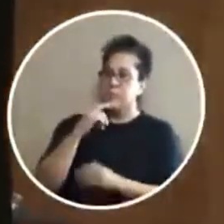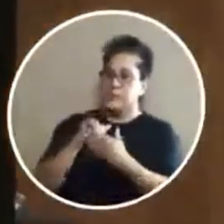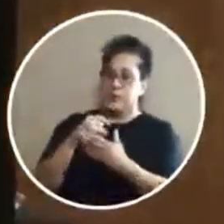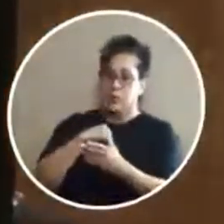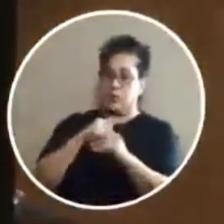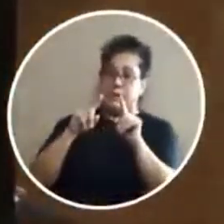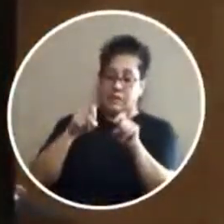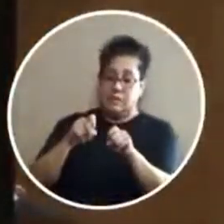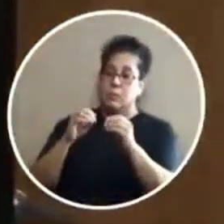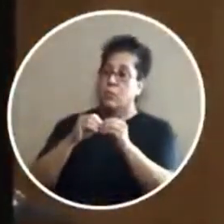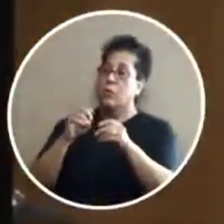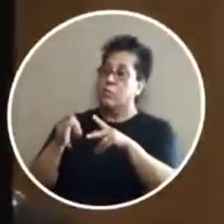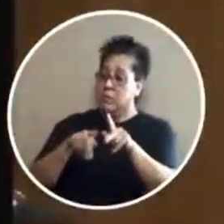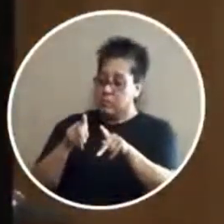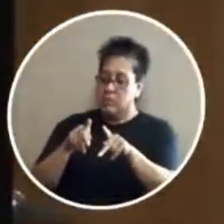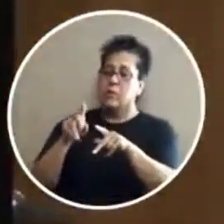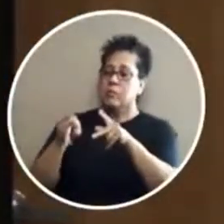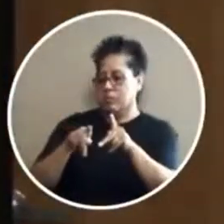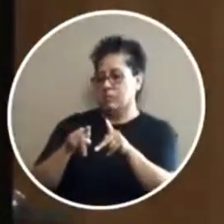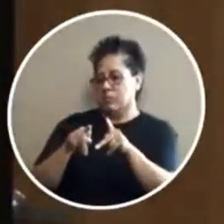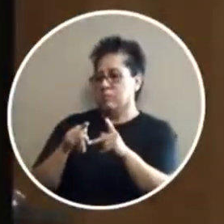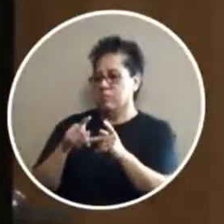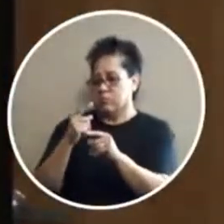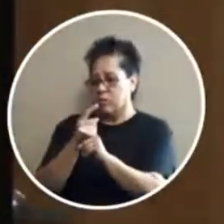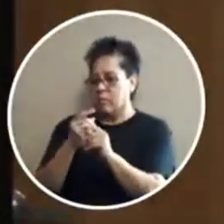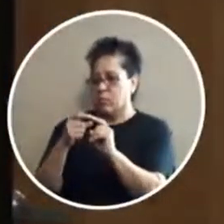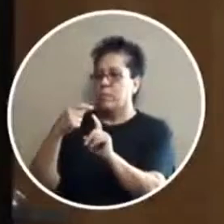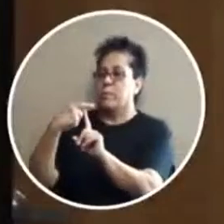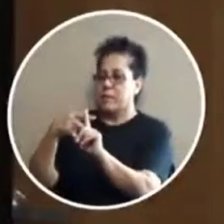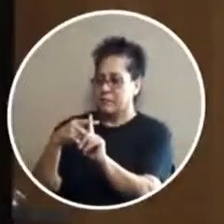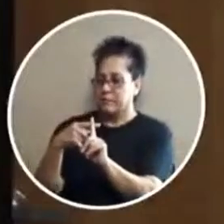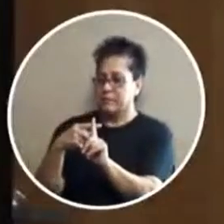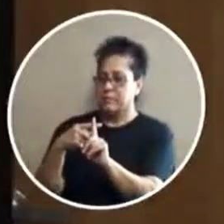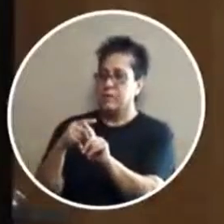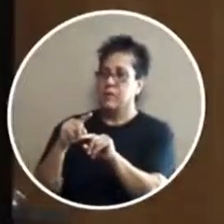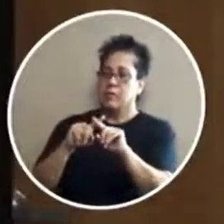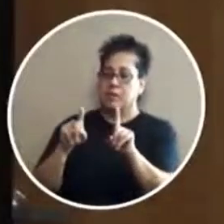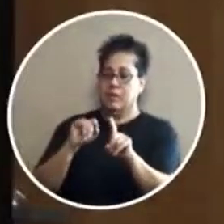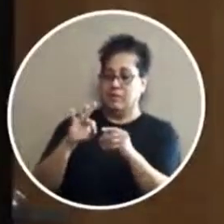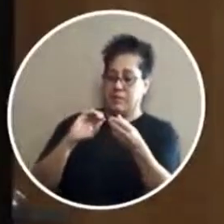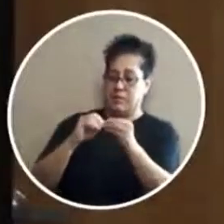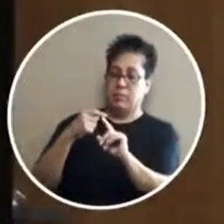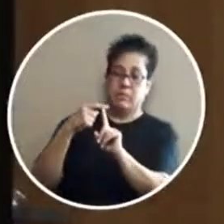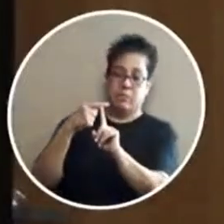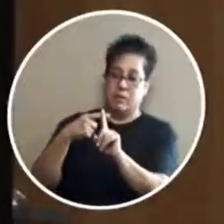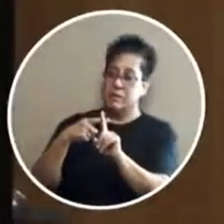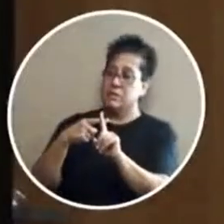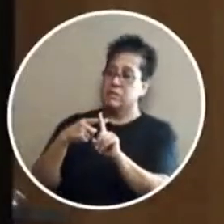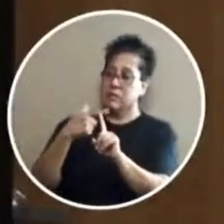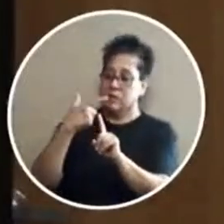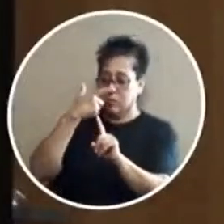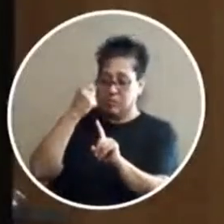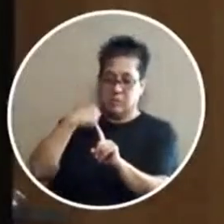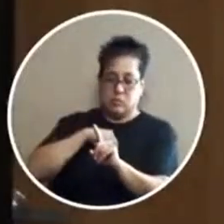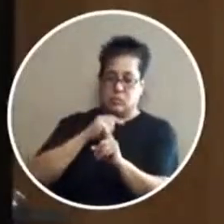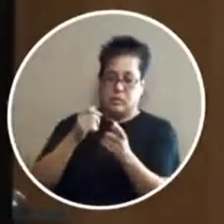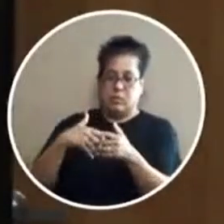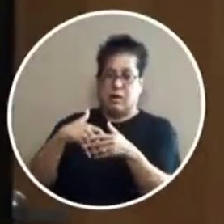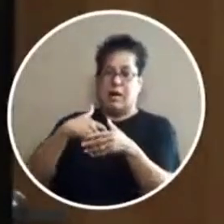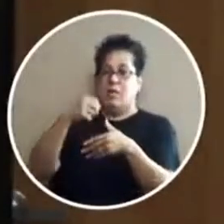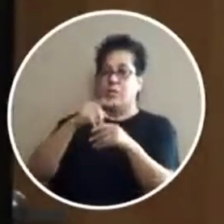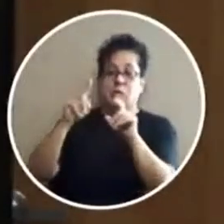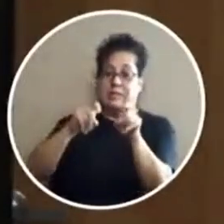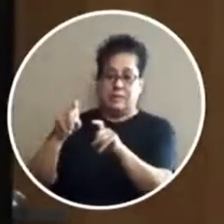test more people are going to become positive, but if the number of positives was because we're just out there